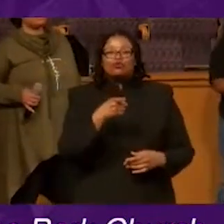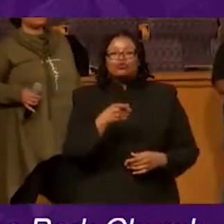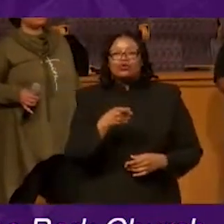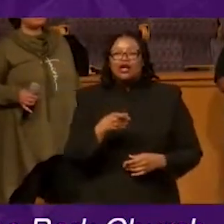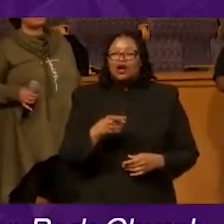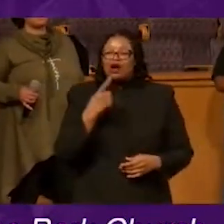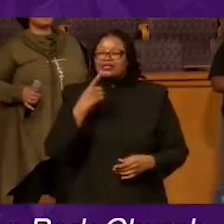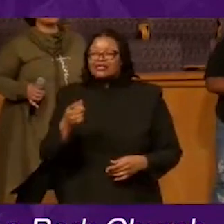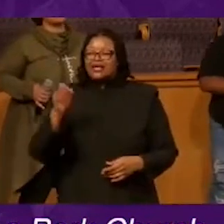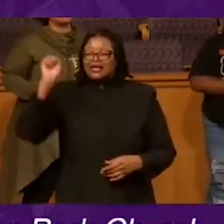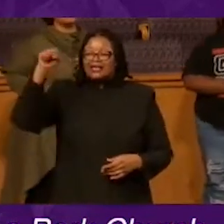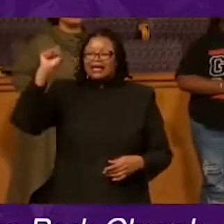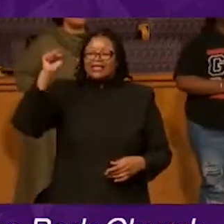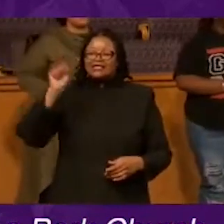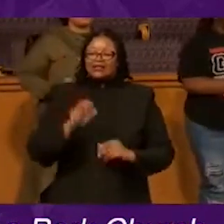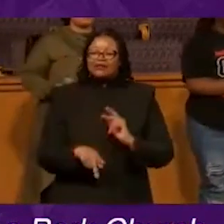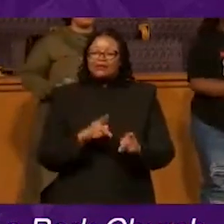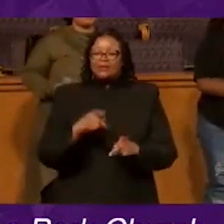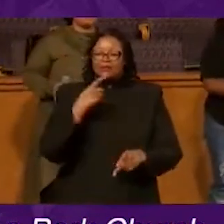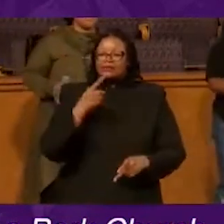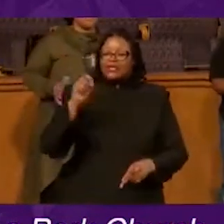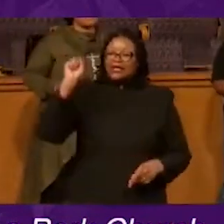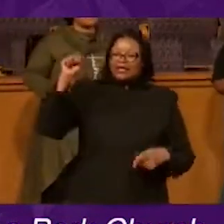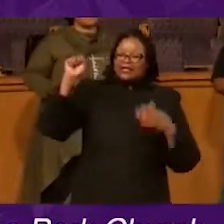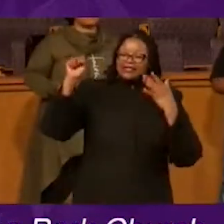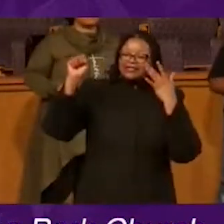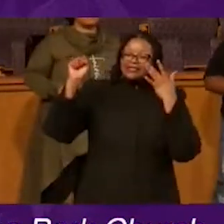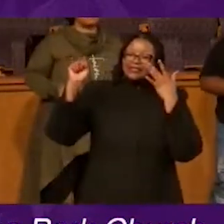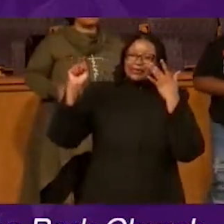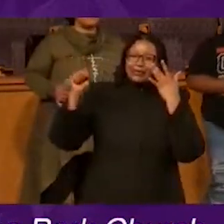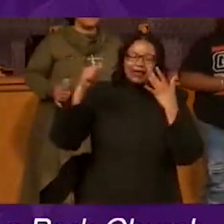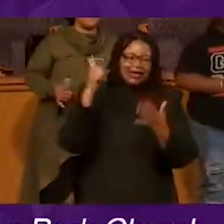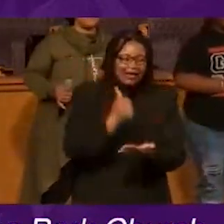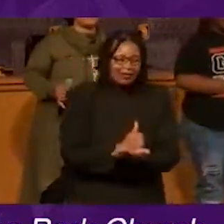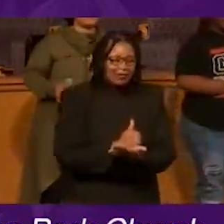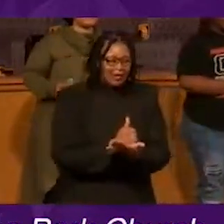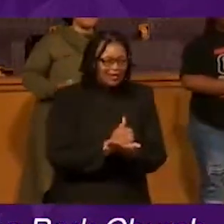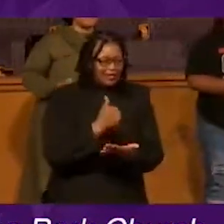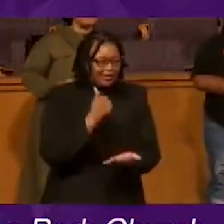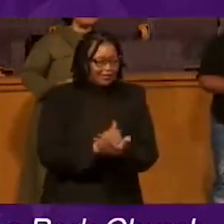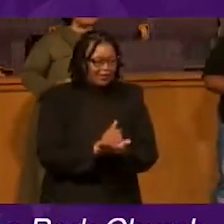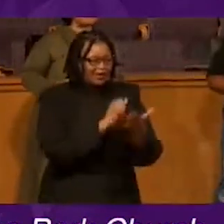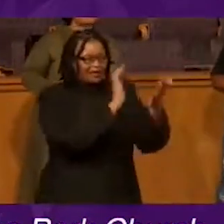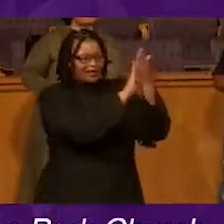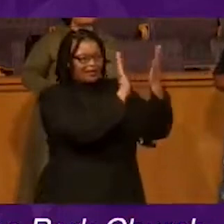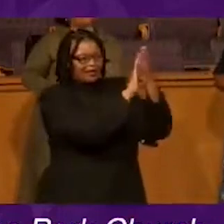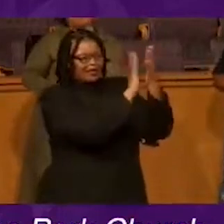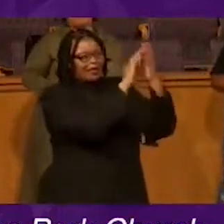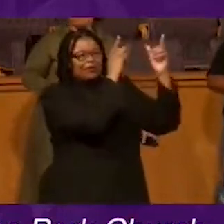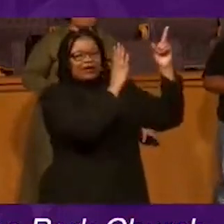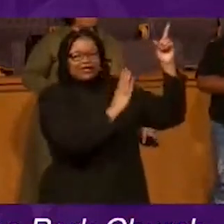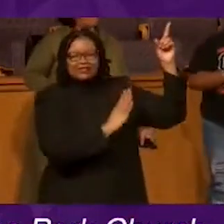For those who are saying yes. Amen. Praise God.